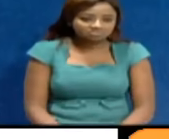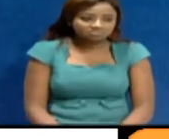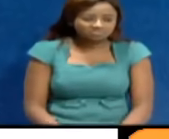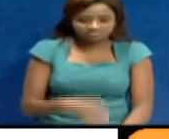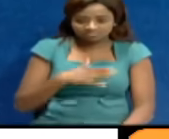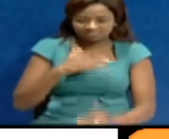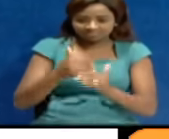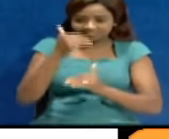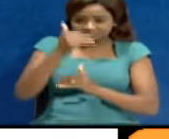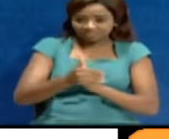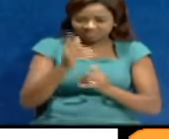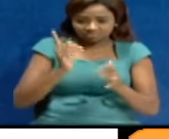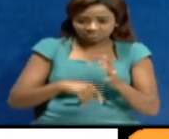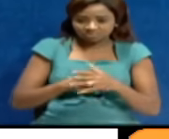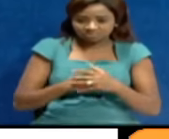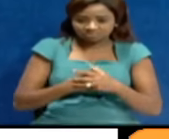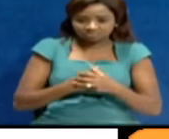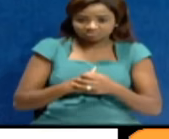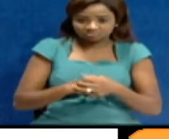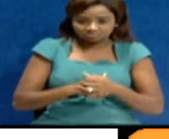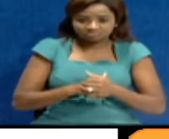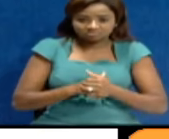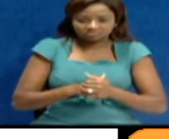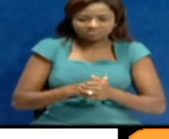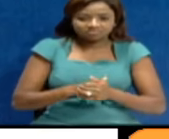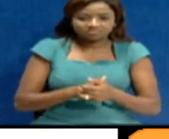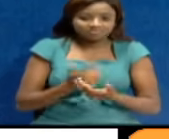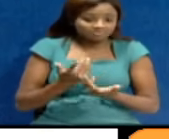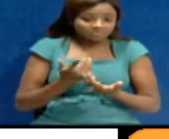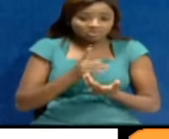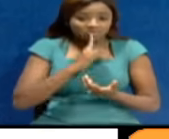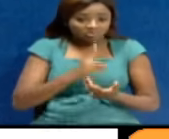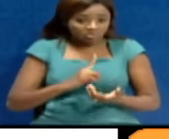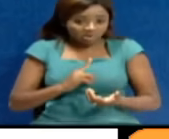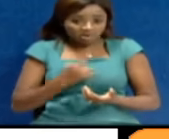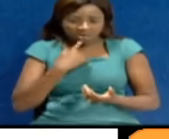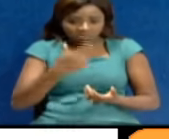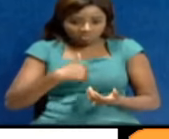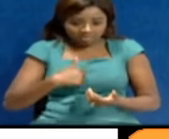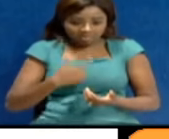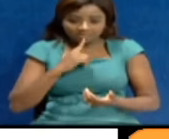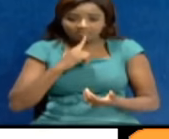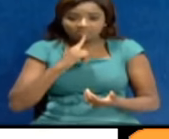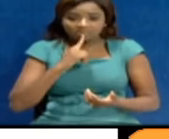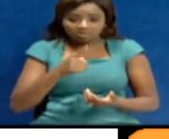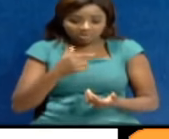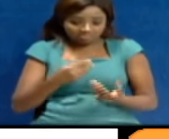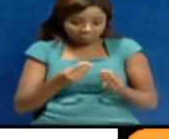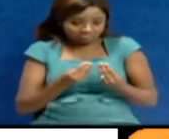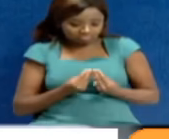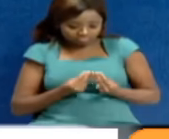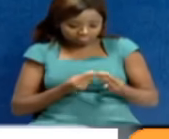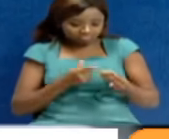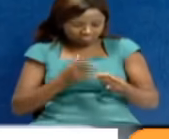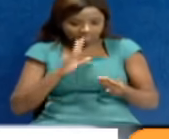that I always seek to enforce the orders that I get. And I will see as the time plays out, I'll seek